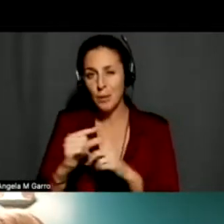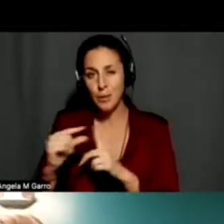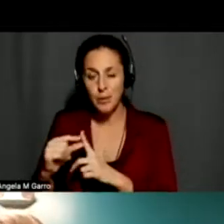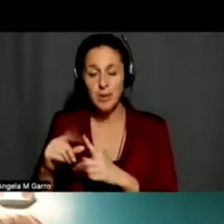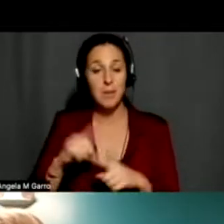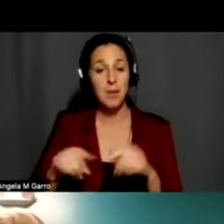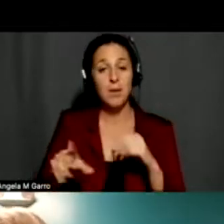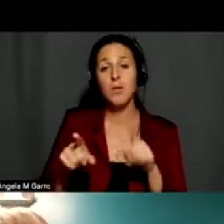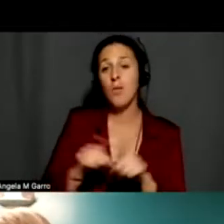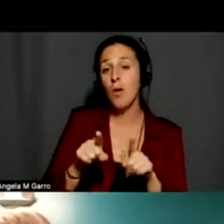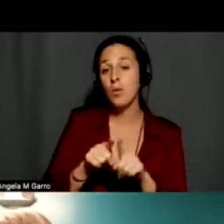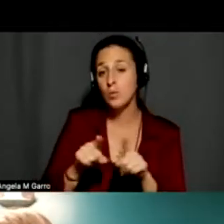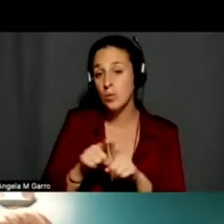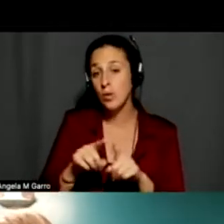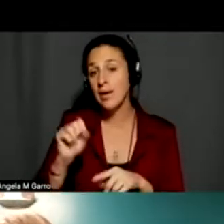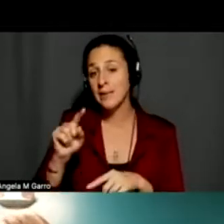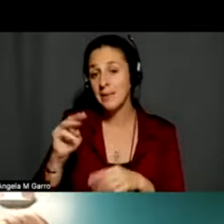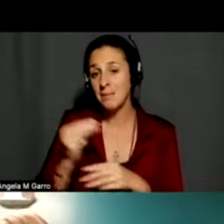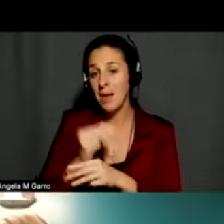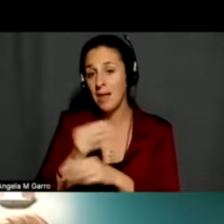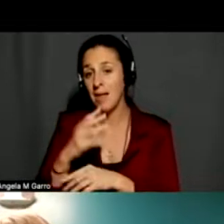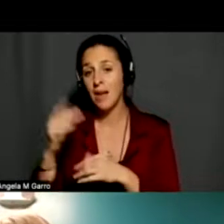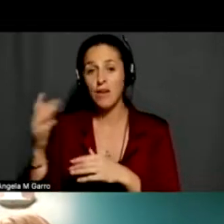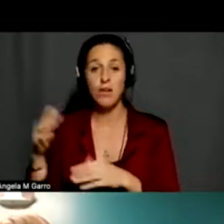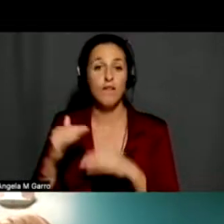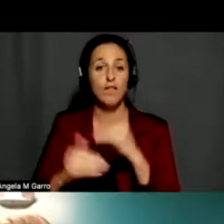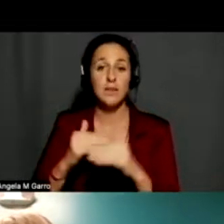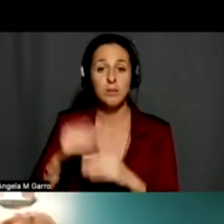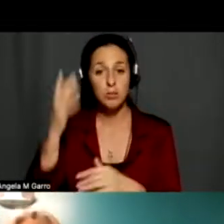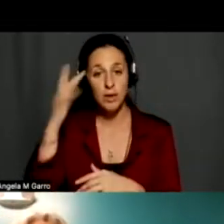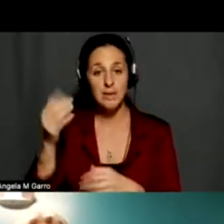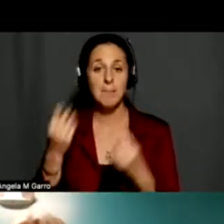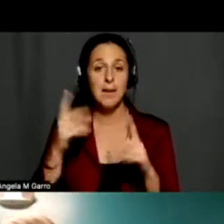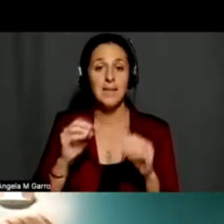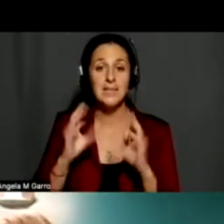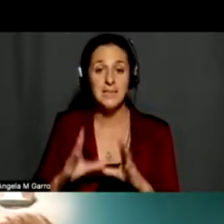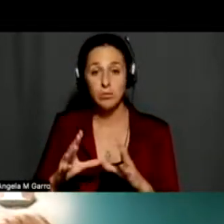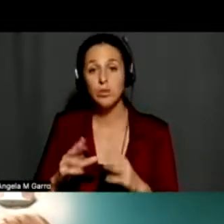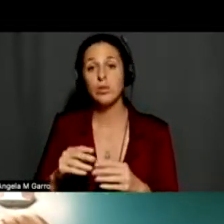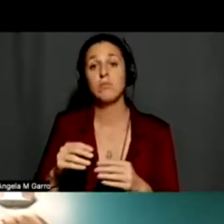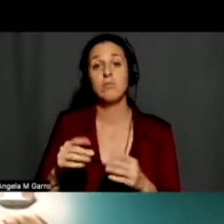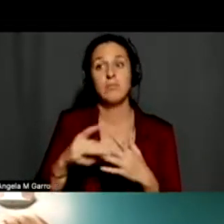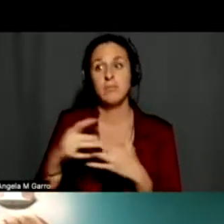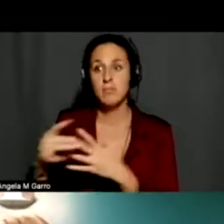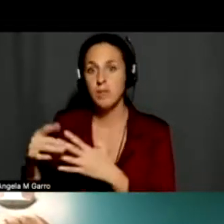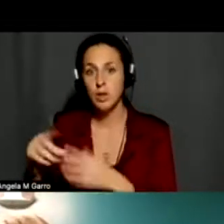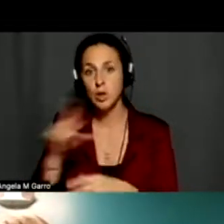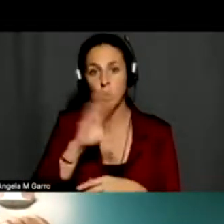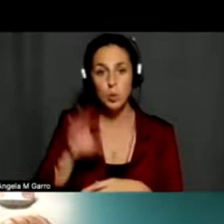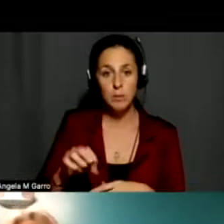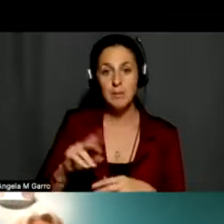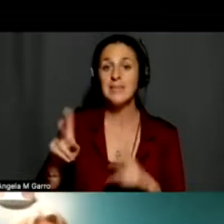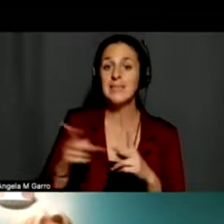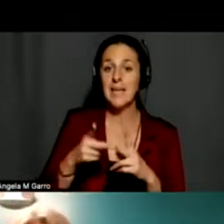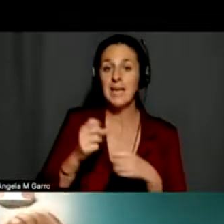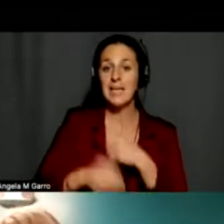to Orton Gillingham, ST Math, and Footsteps to Brilliance, many teachers are navigating ZERN, second year of adoption, but first full year